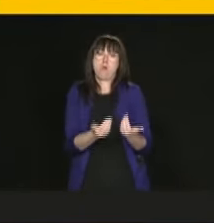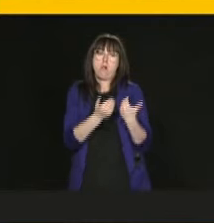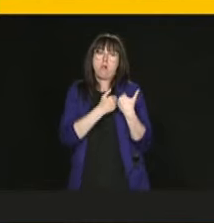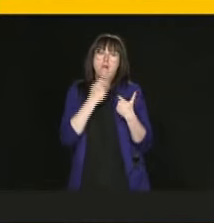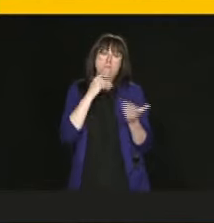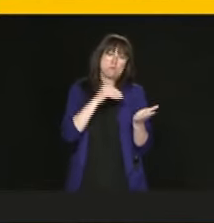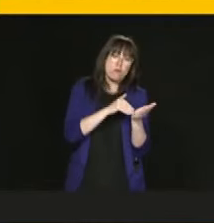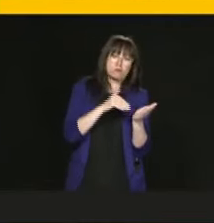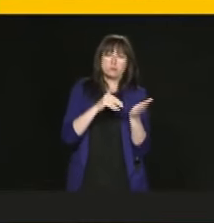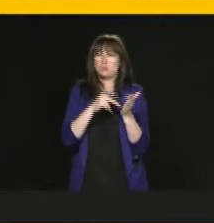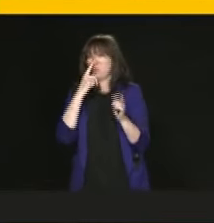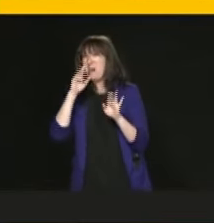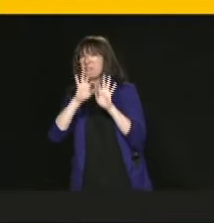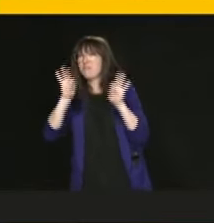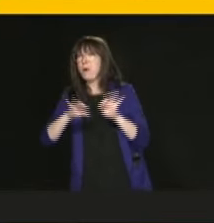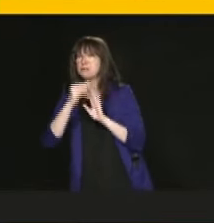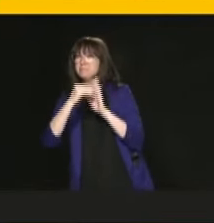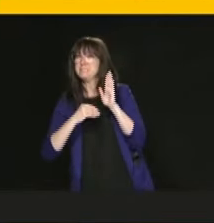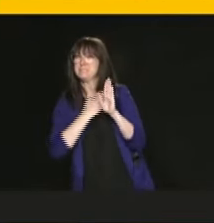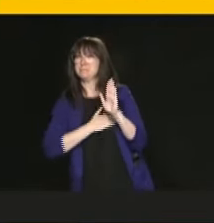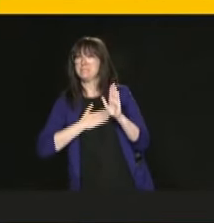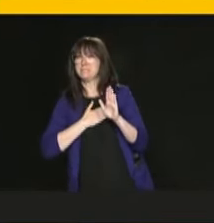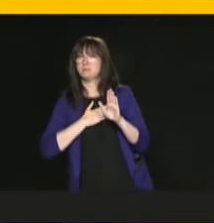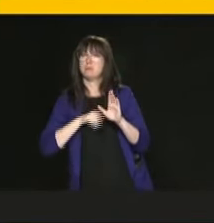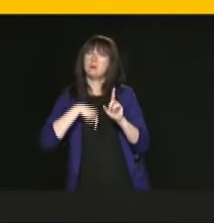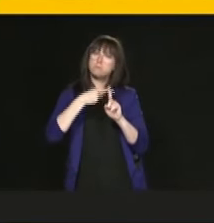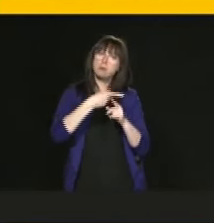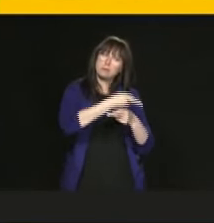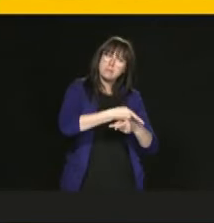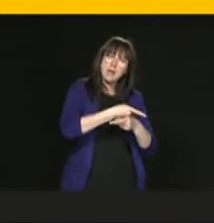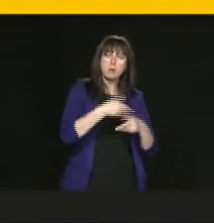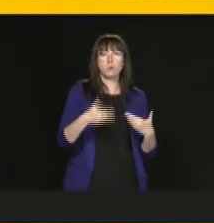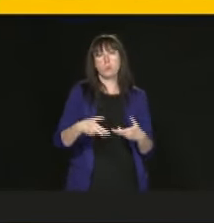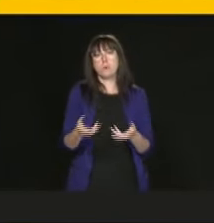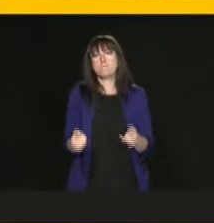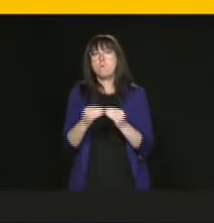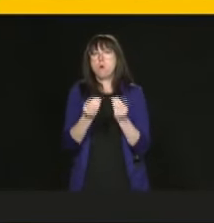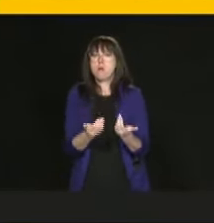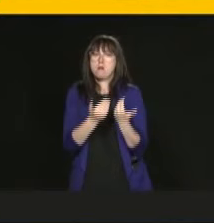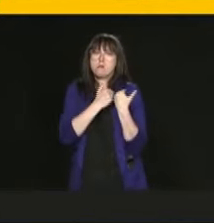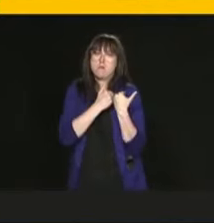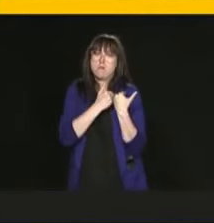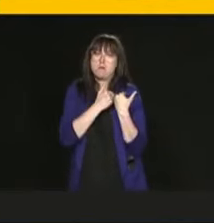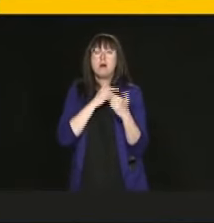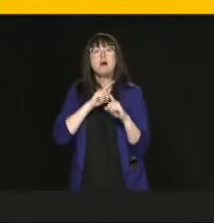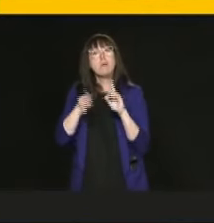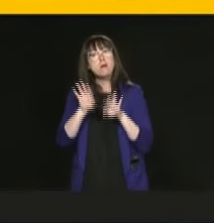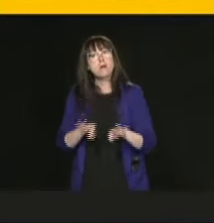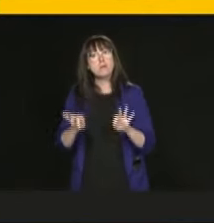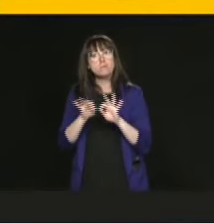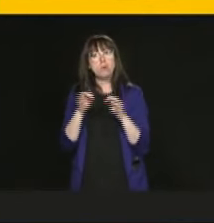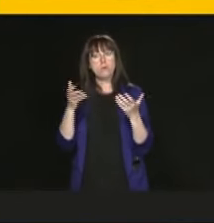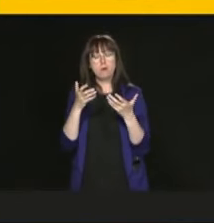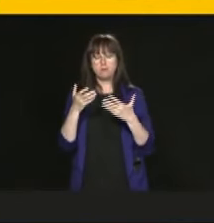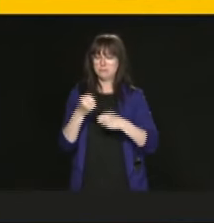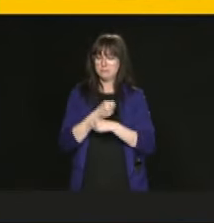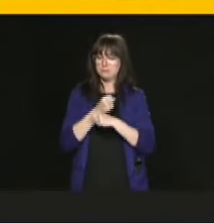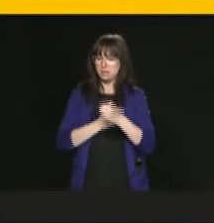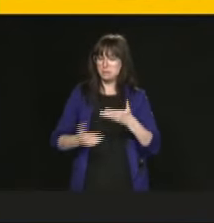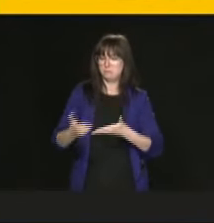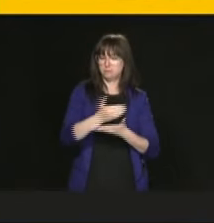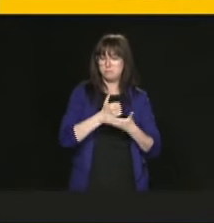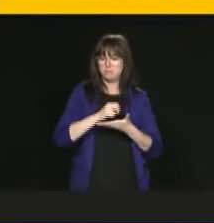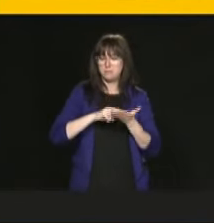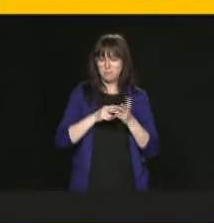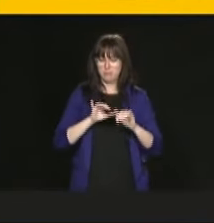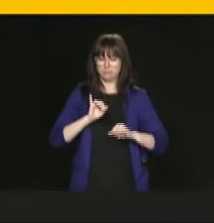I'm trying to get out, and we're trying to get out as a team, is we need that data to be able to get real accurate information with respect to communities, get